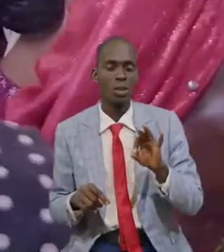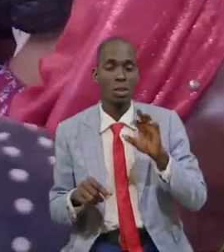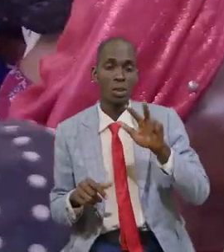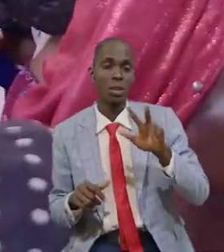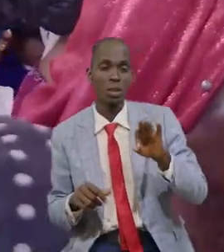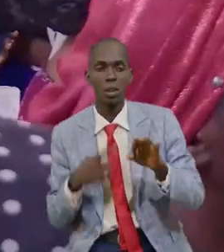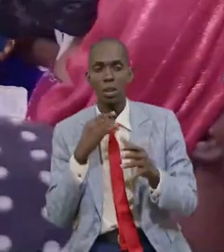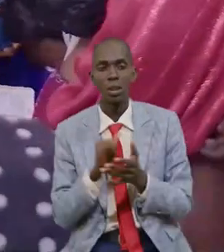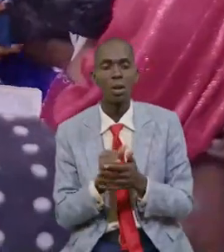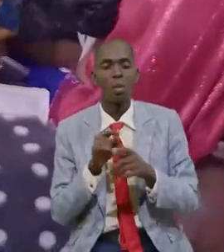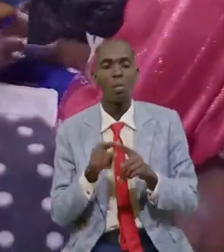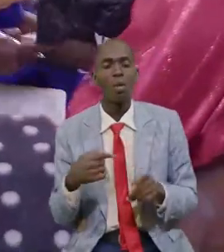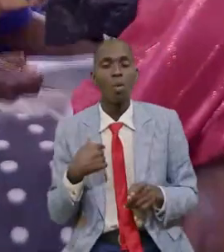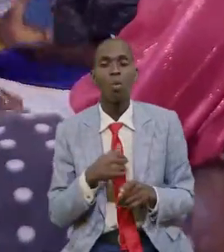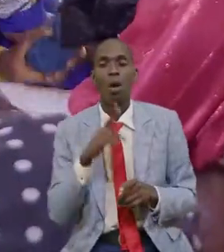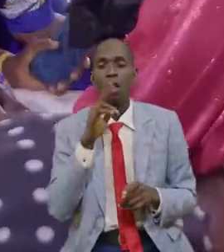them who draw back."